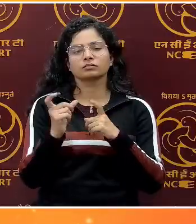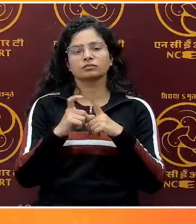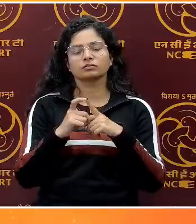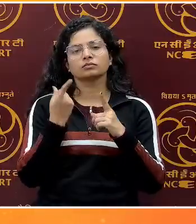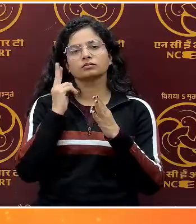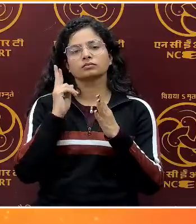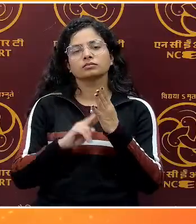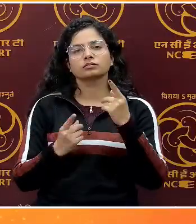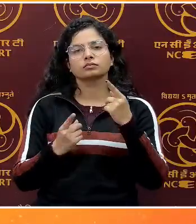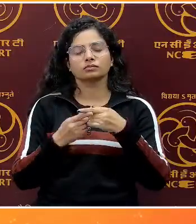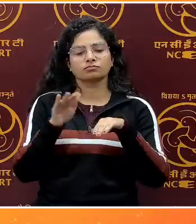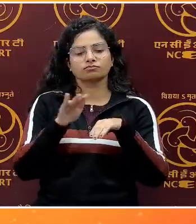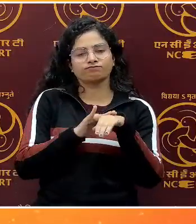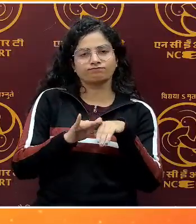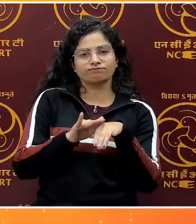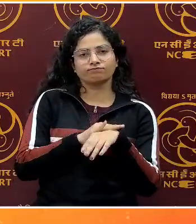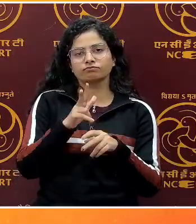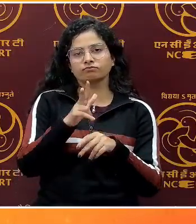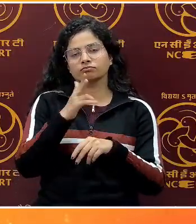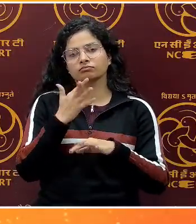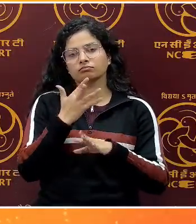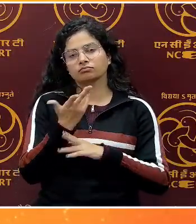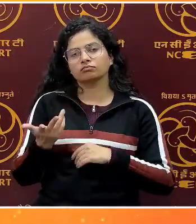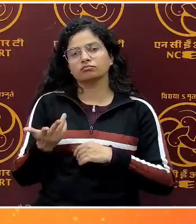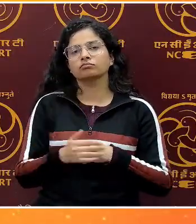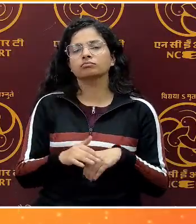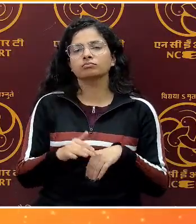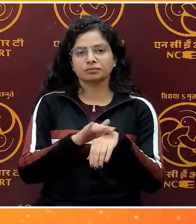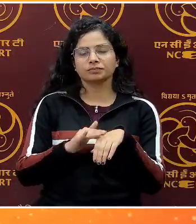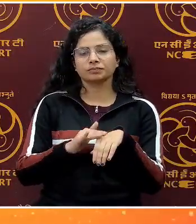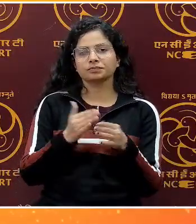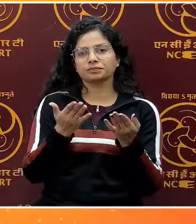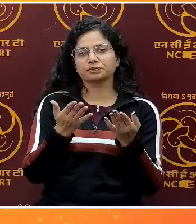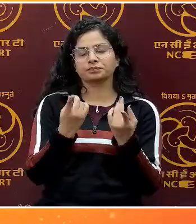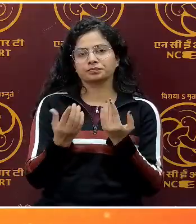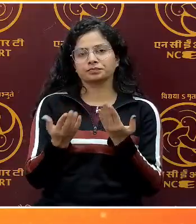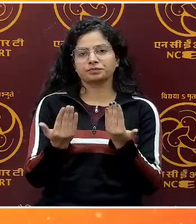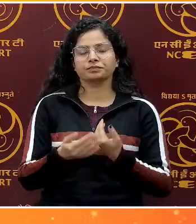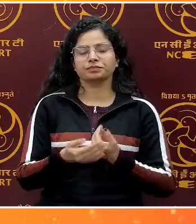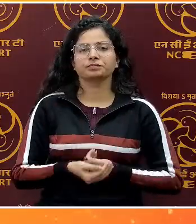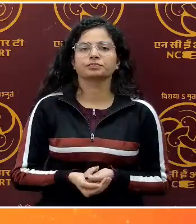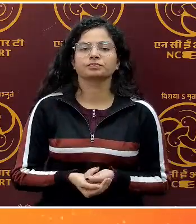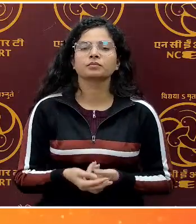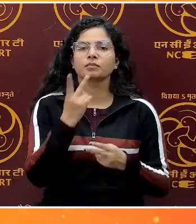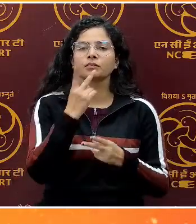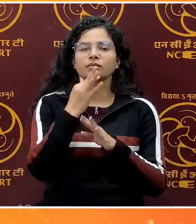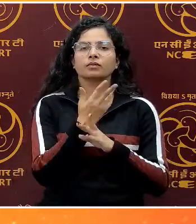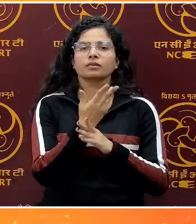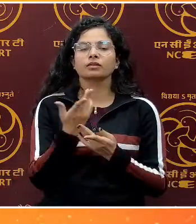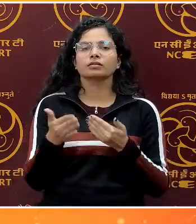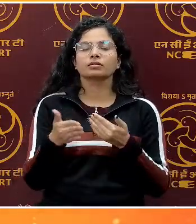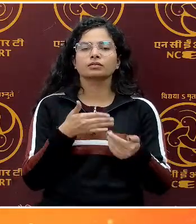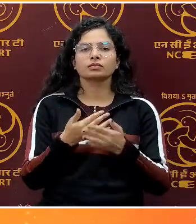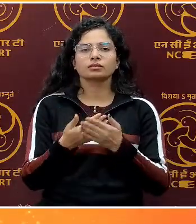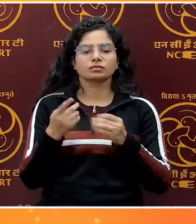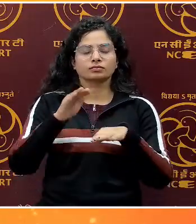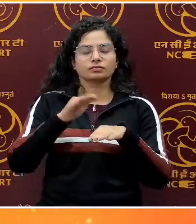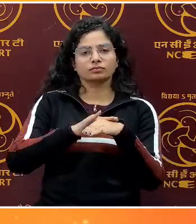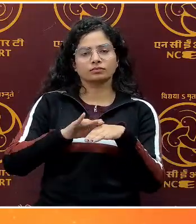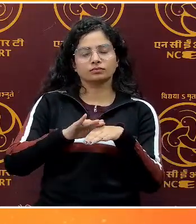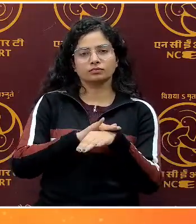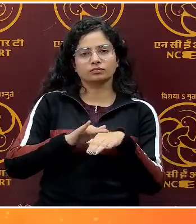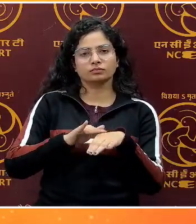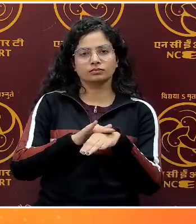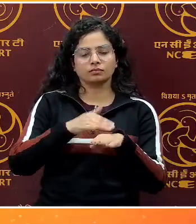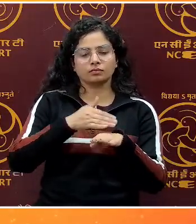so that touch can tell. Okay, you can just check it also. Yes. I can see the side that, this is the side that's